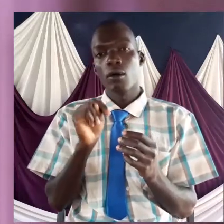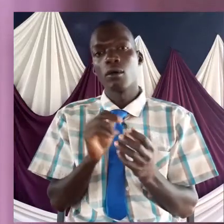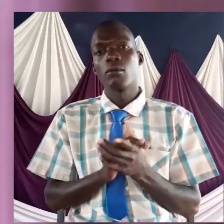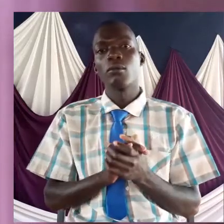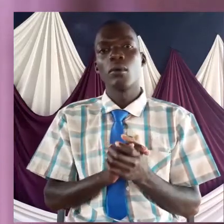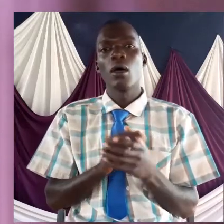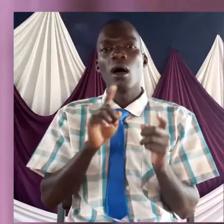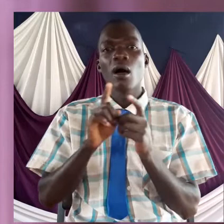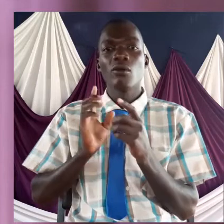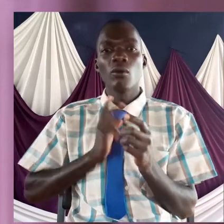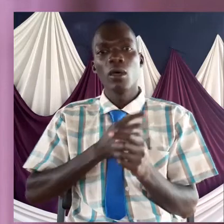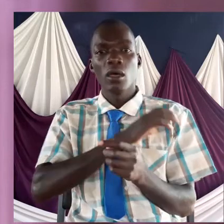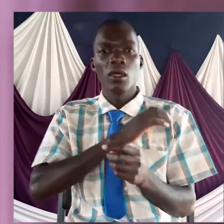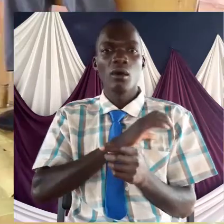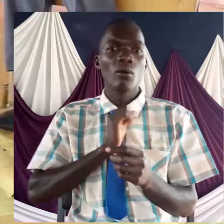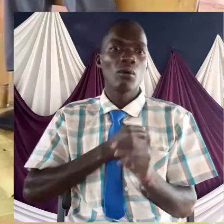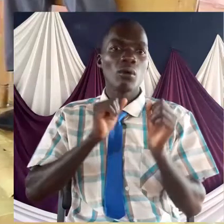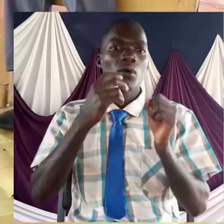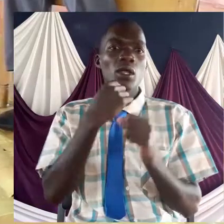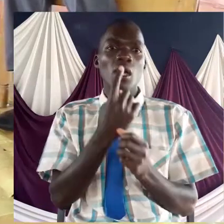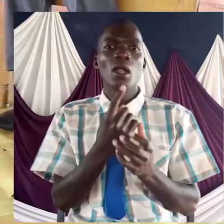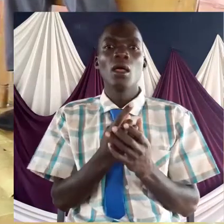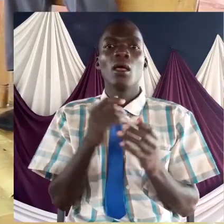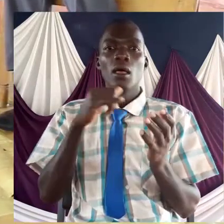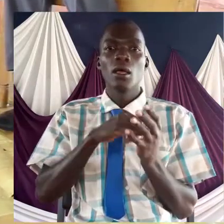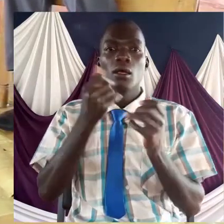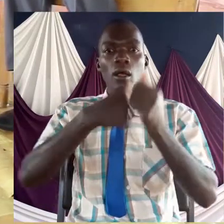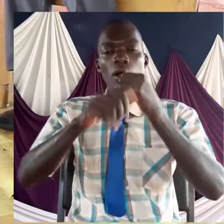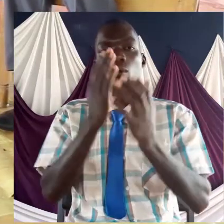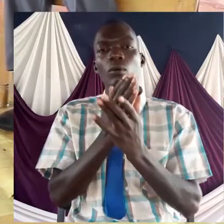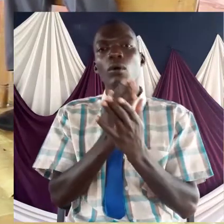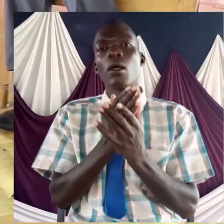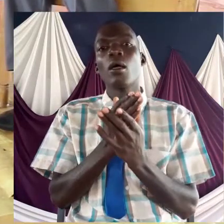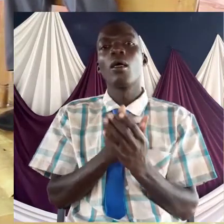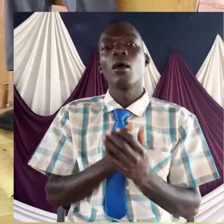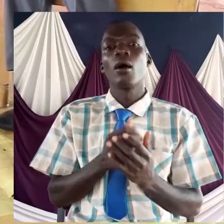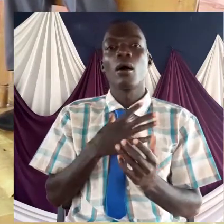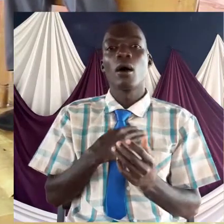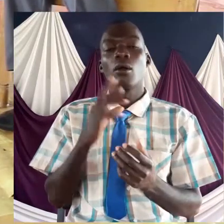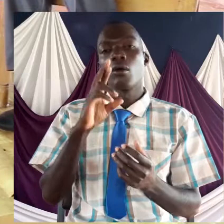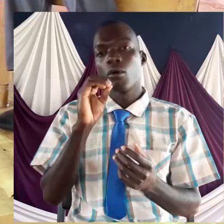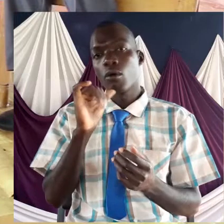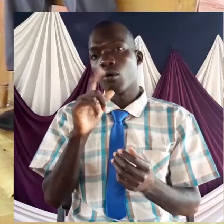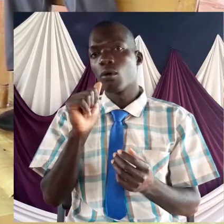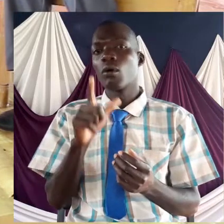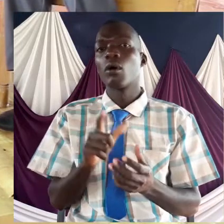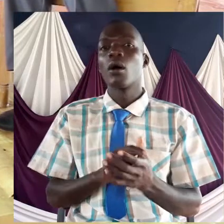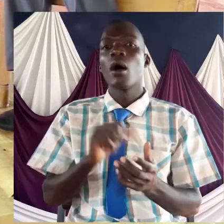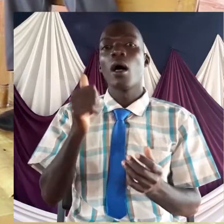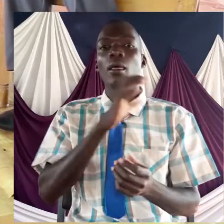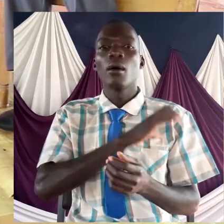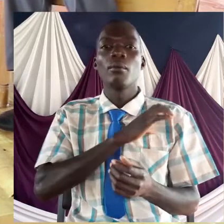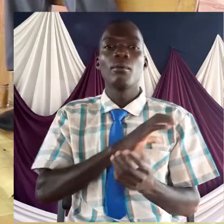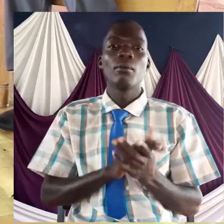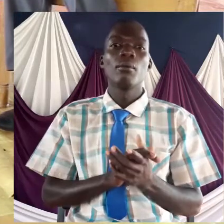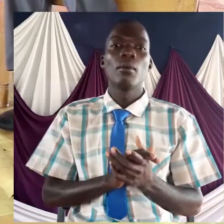characteristics alone, we are able to tell, mm-hmm, that really, this is actually the papal Rome. Okay. And another characteristic, you